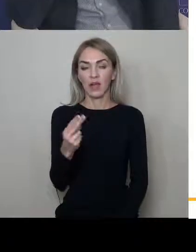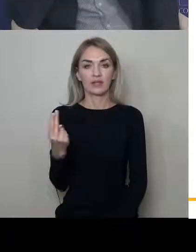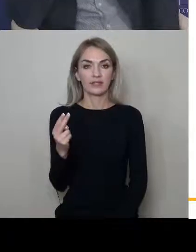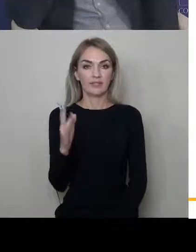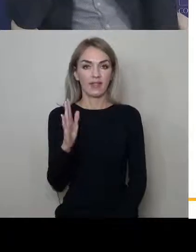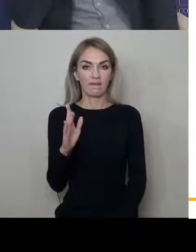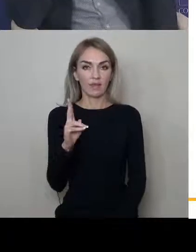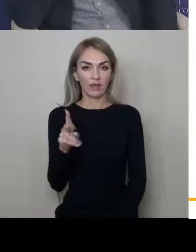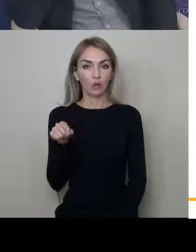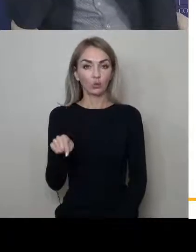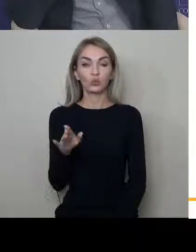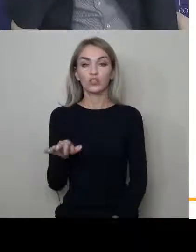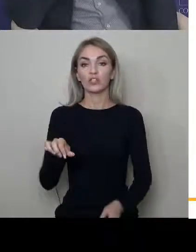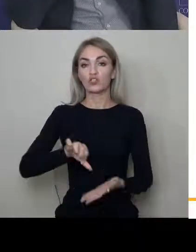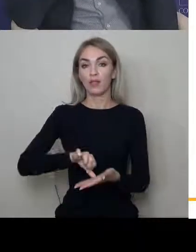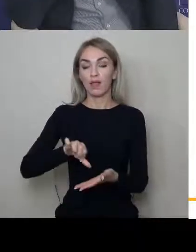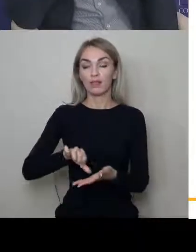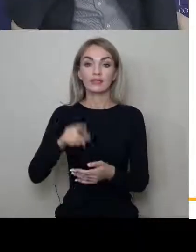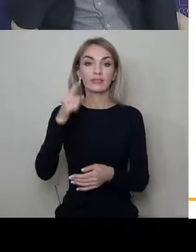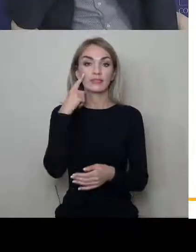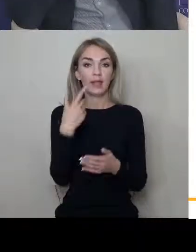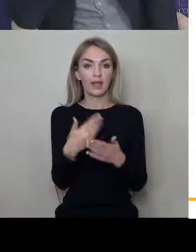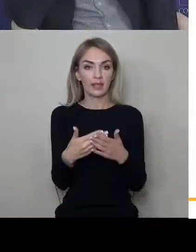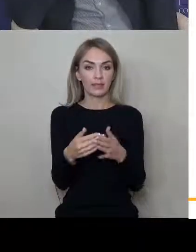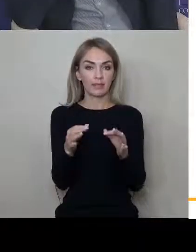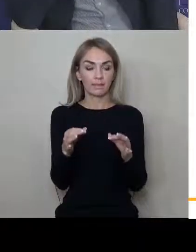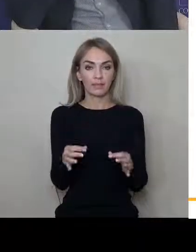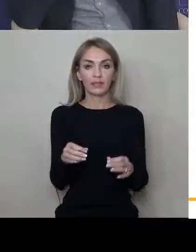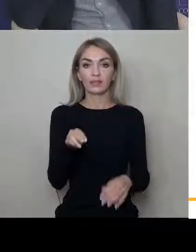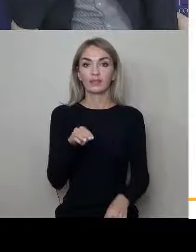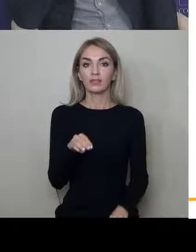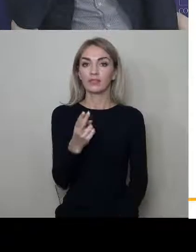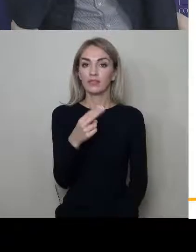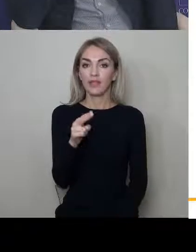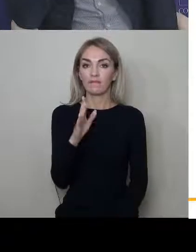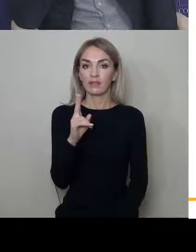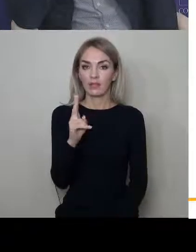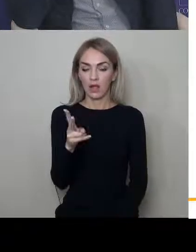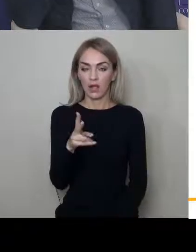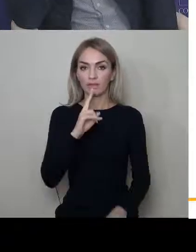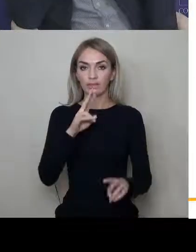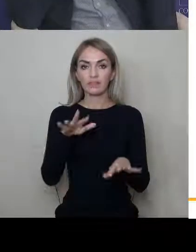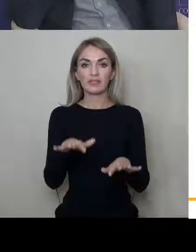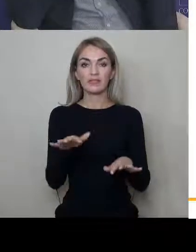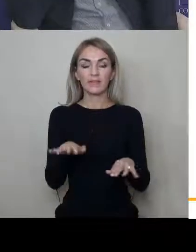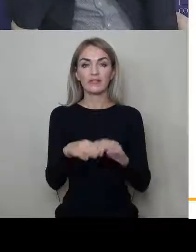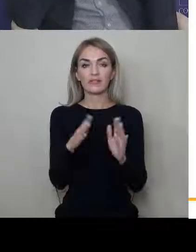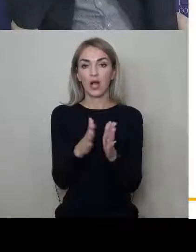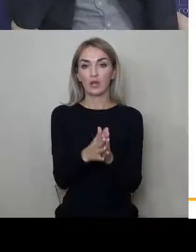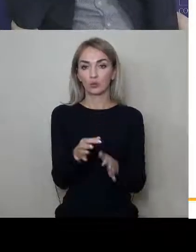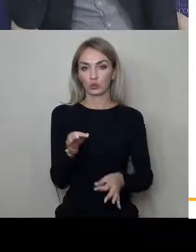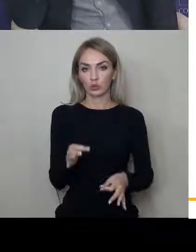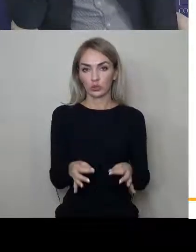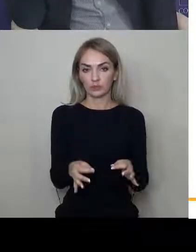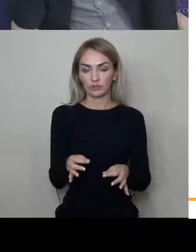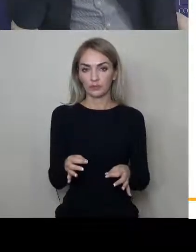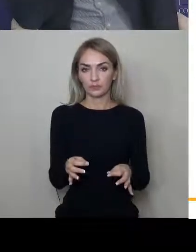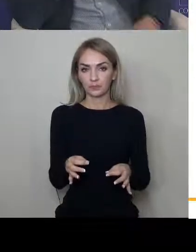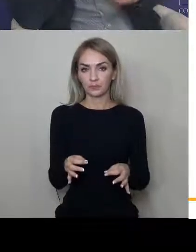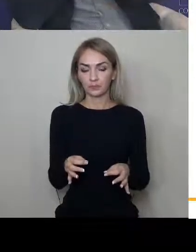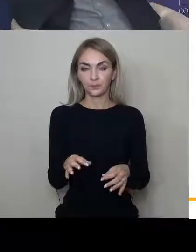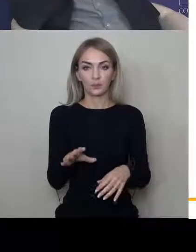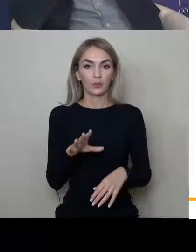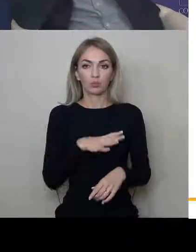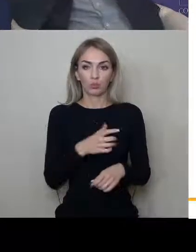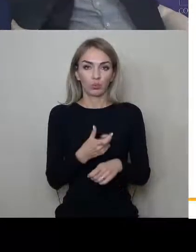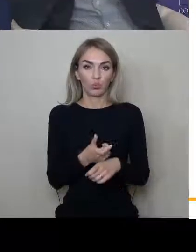appealing or contesting the decisions of the PSC, DC, and TC? PSC is